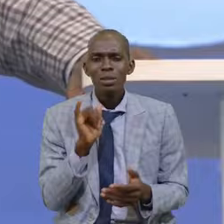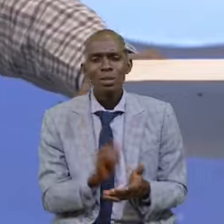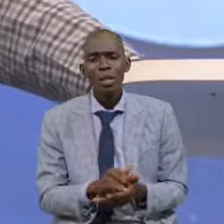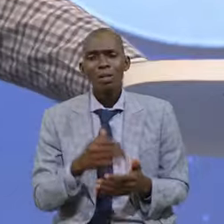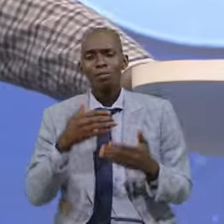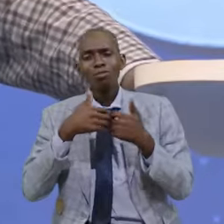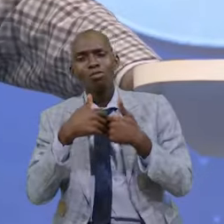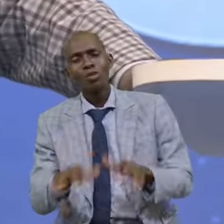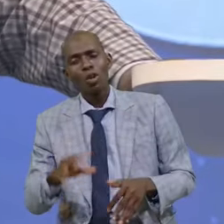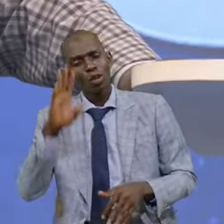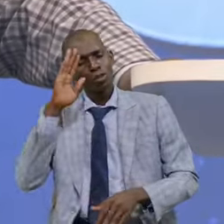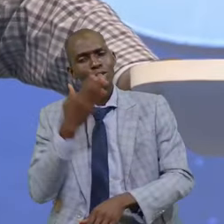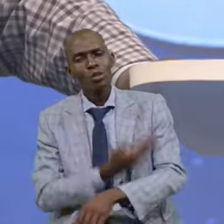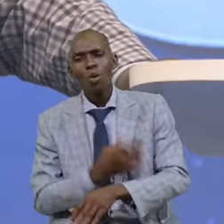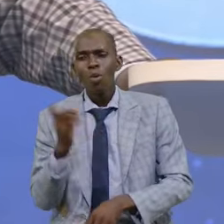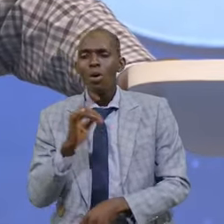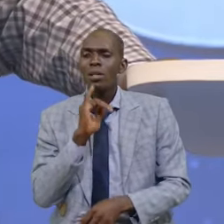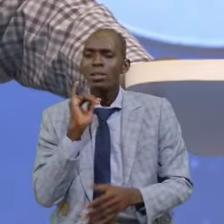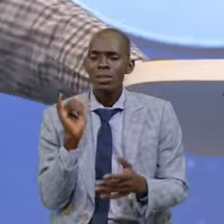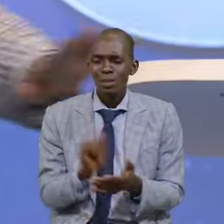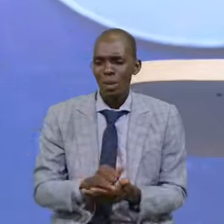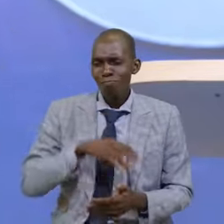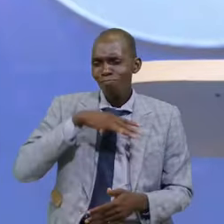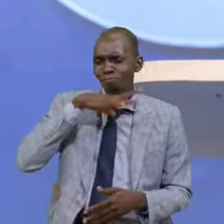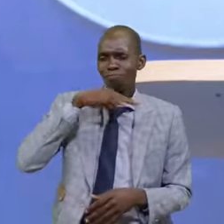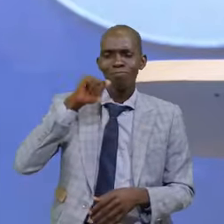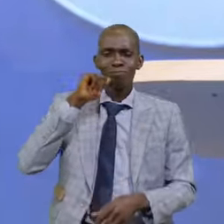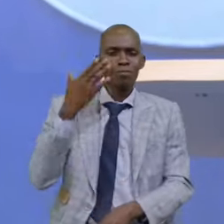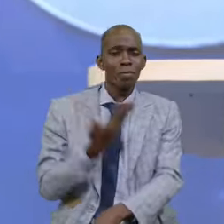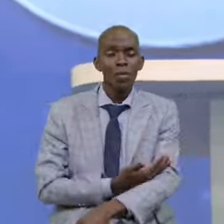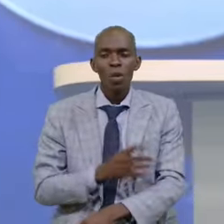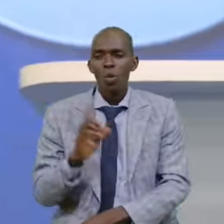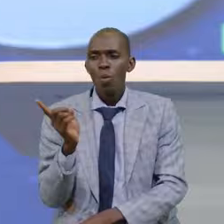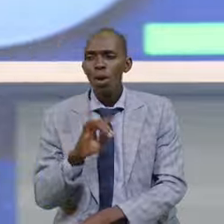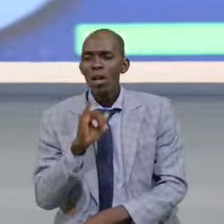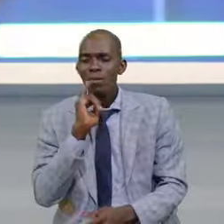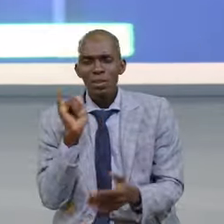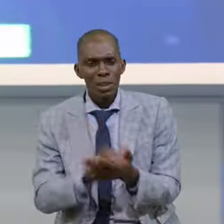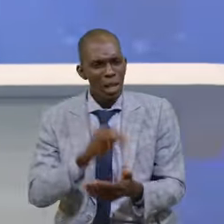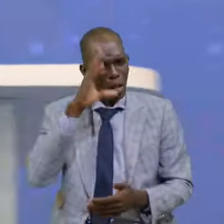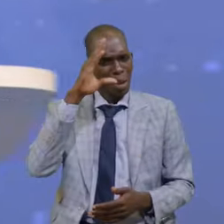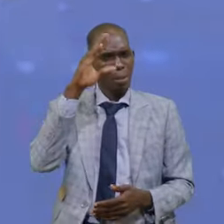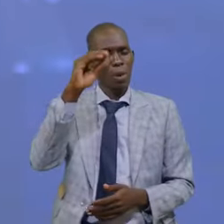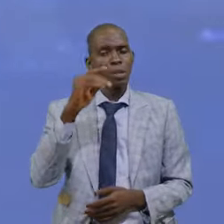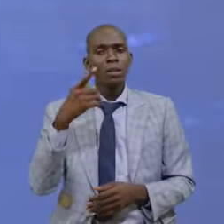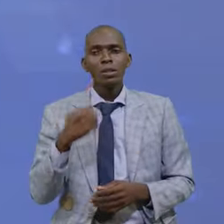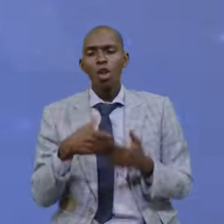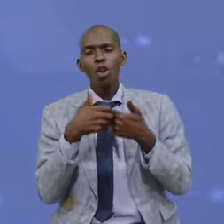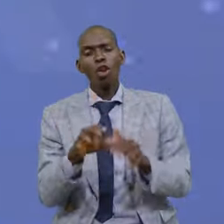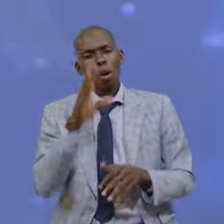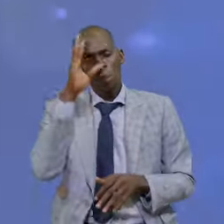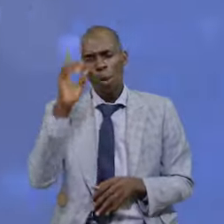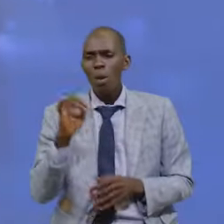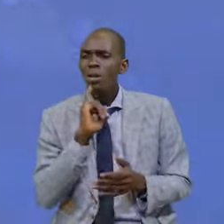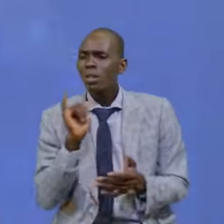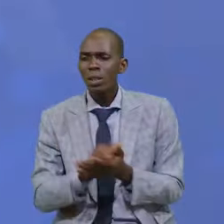son? Where is that polluted daughter? Where is that man, the lost man? Where is that woman,